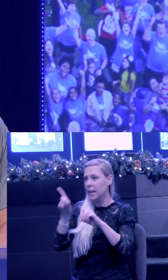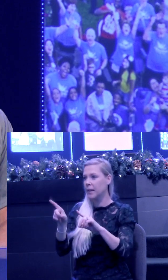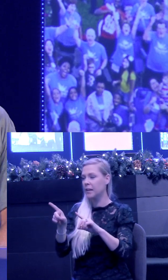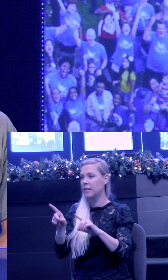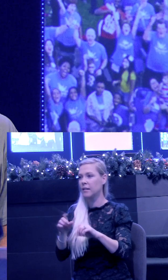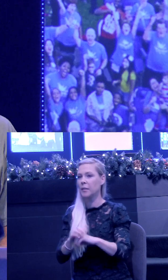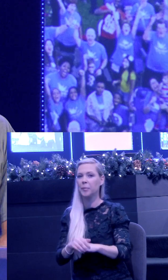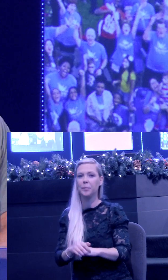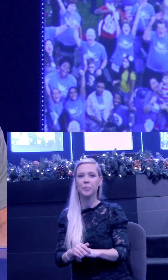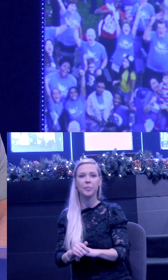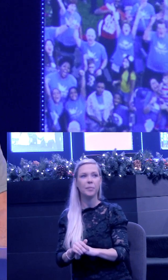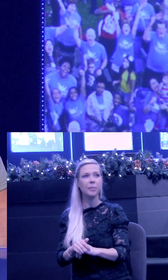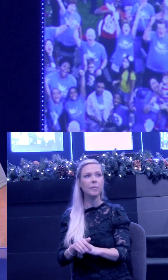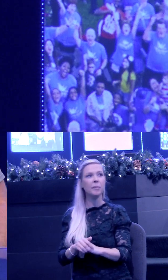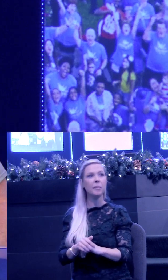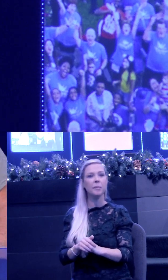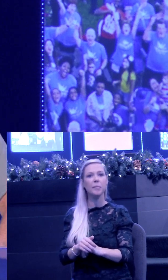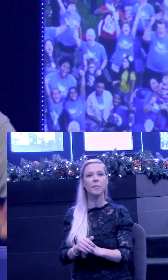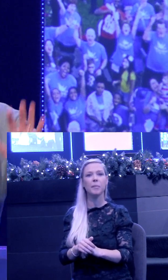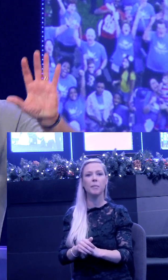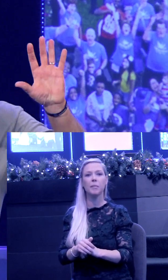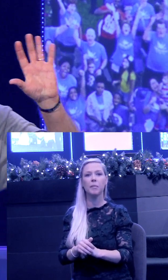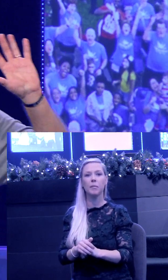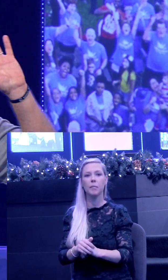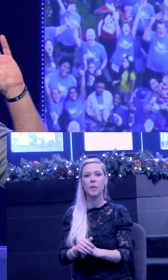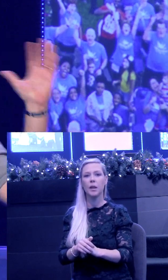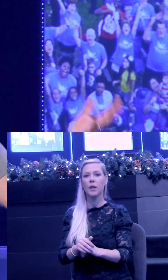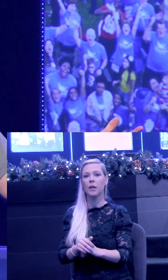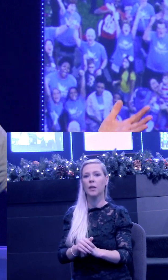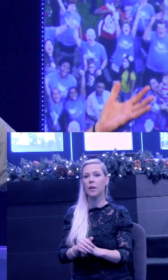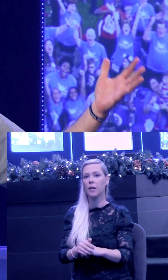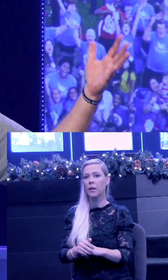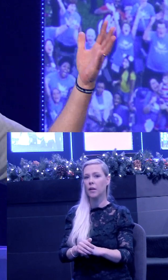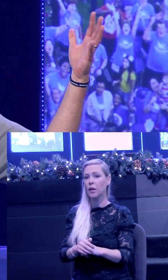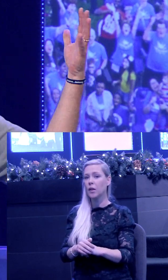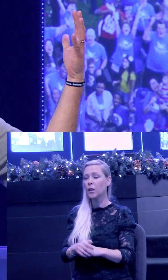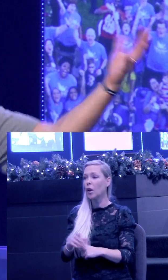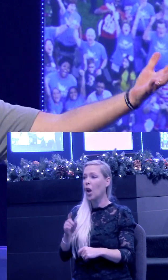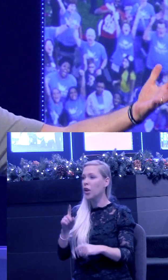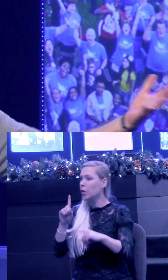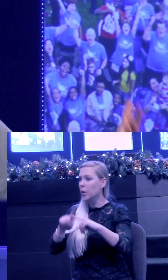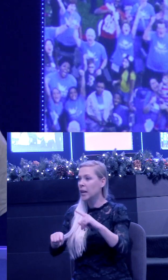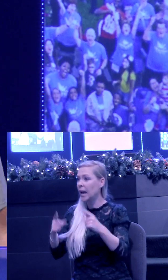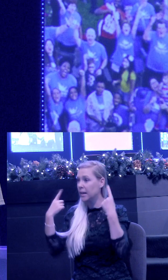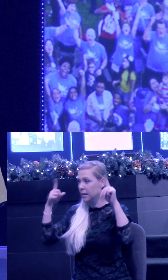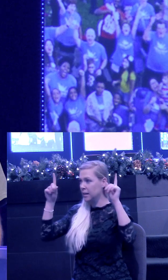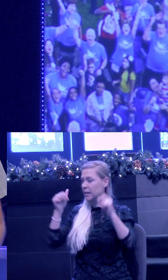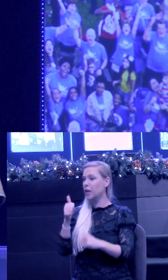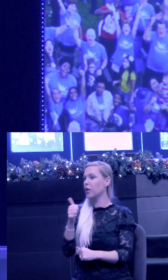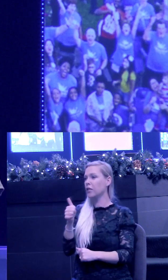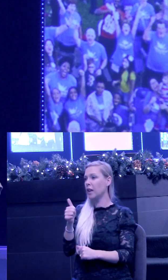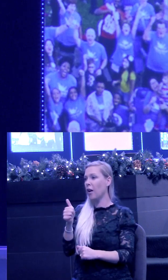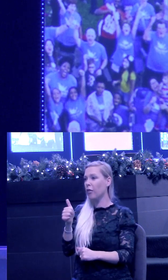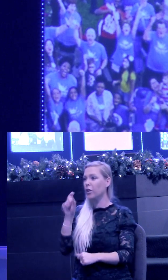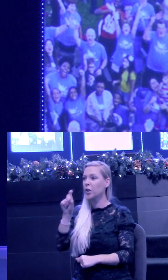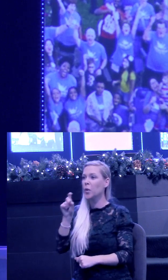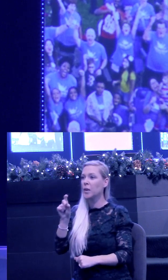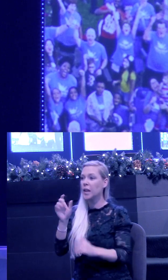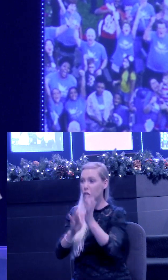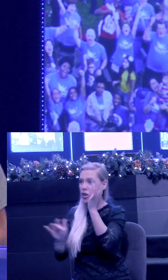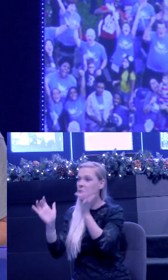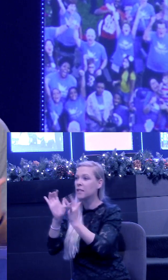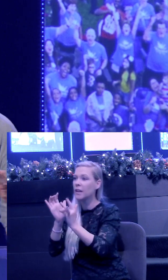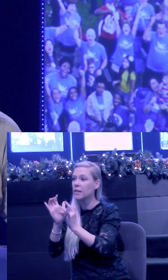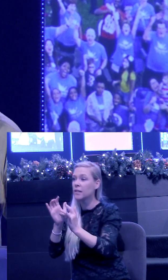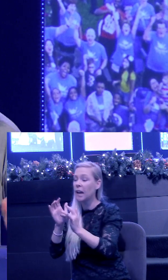full spiritual potential in isolation because it has to be in the context of one another, and community matters. This